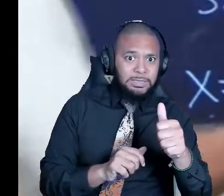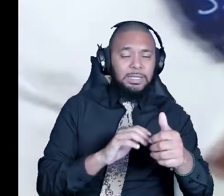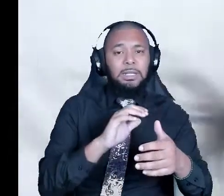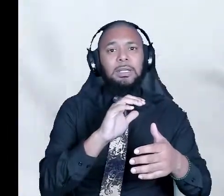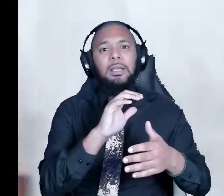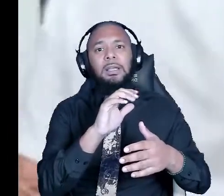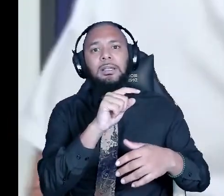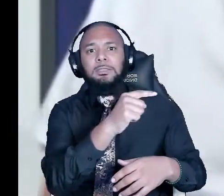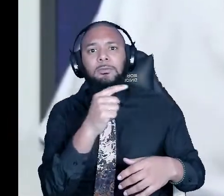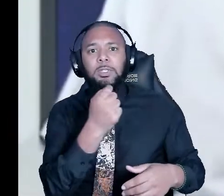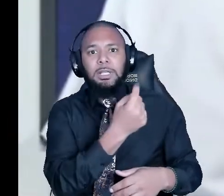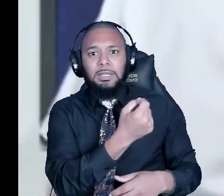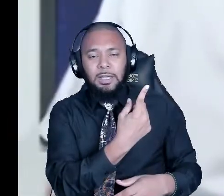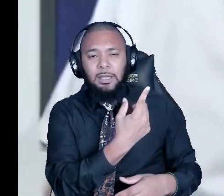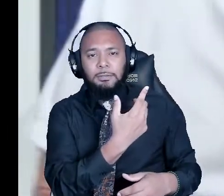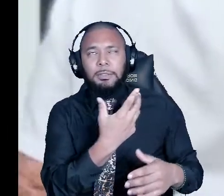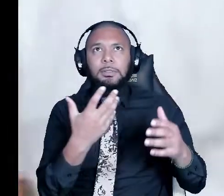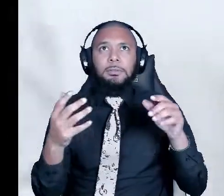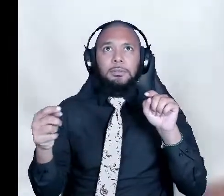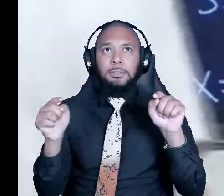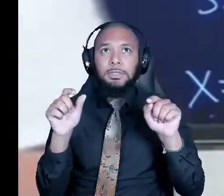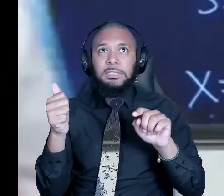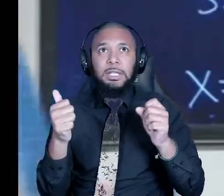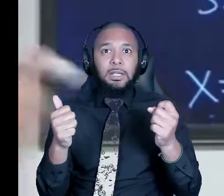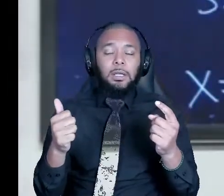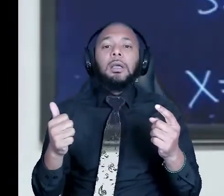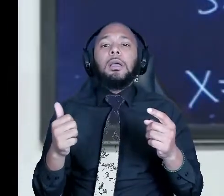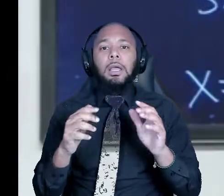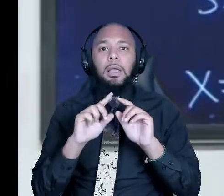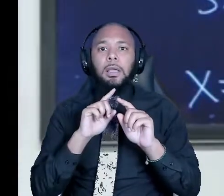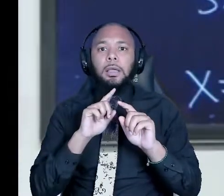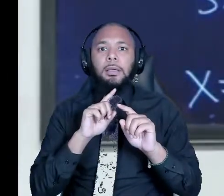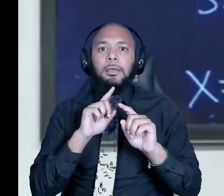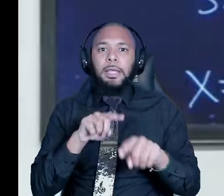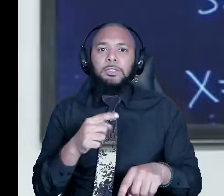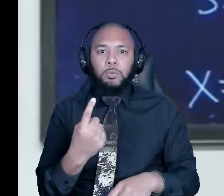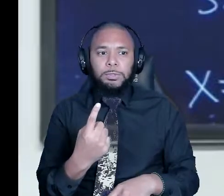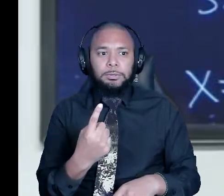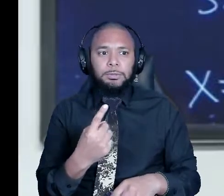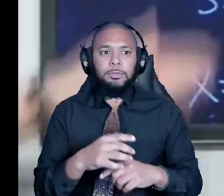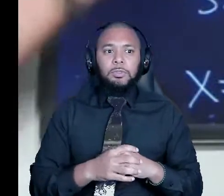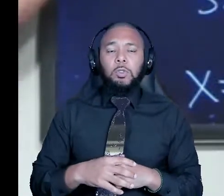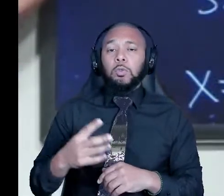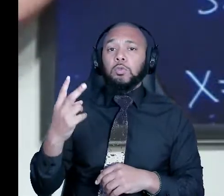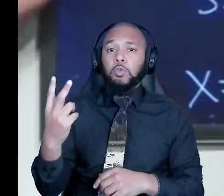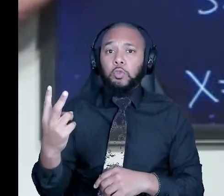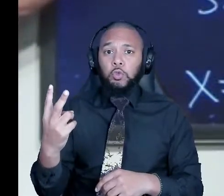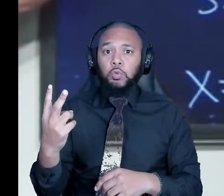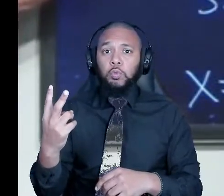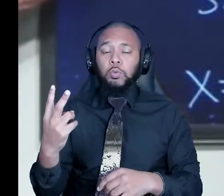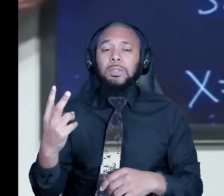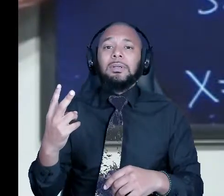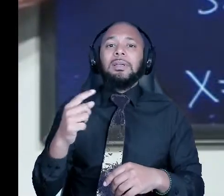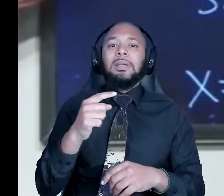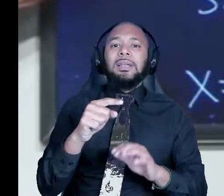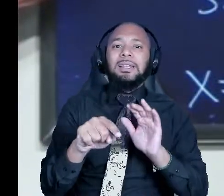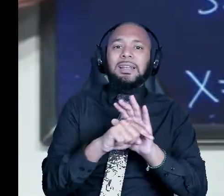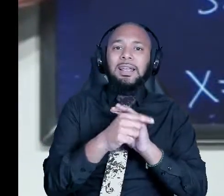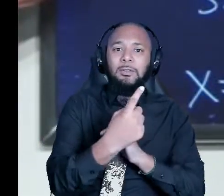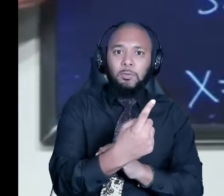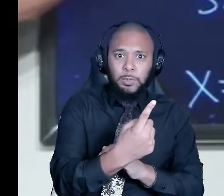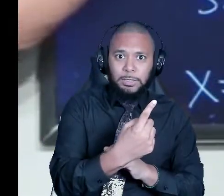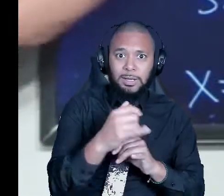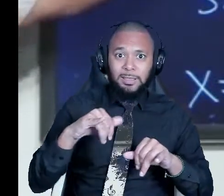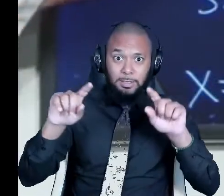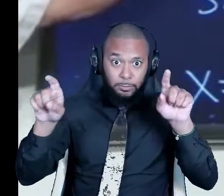point 2, negative 1 makes both of these equations true. Here, when x